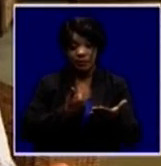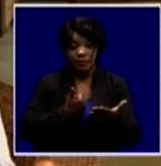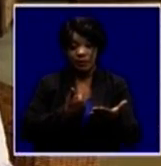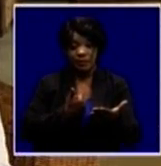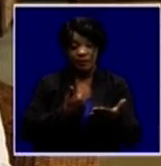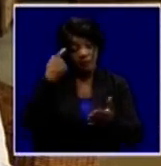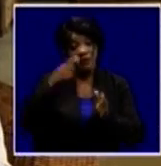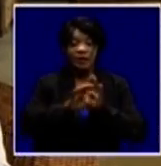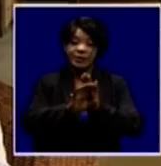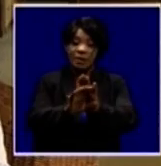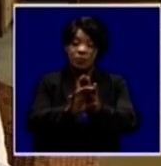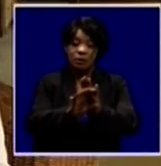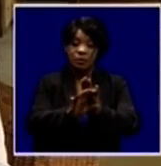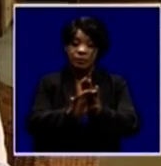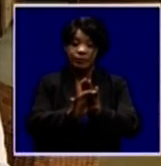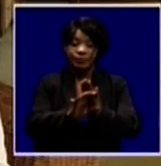let's say